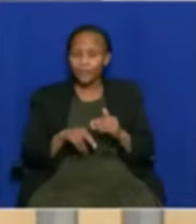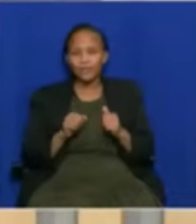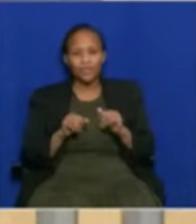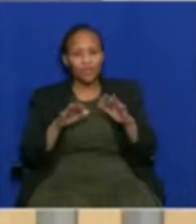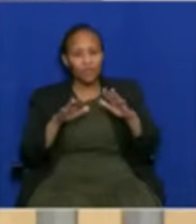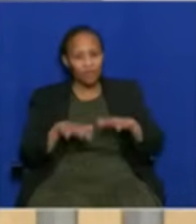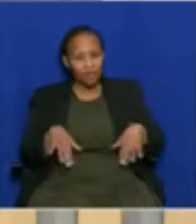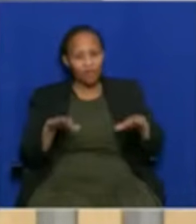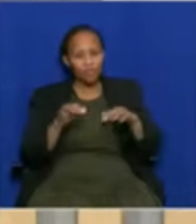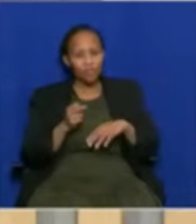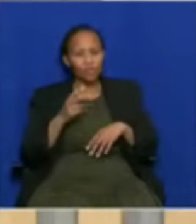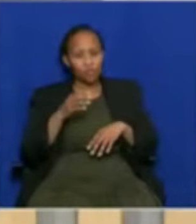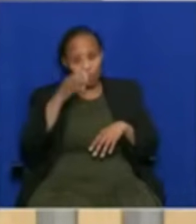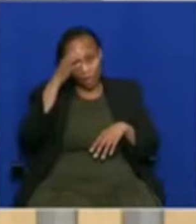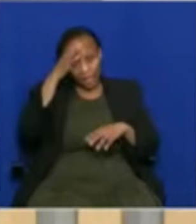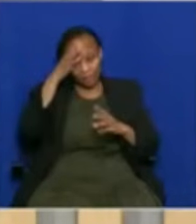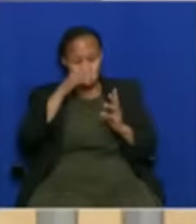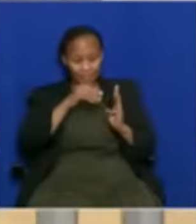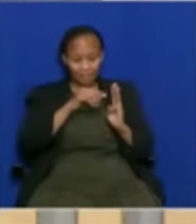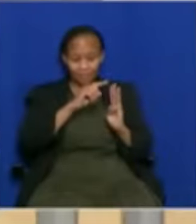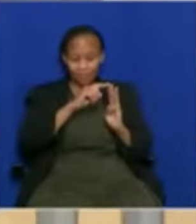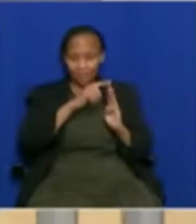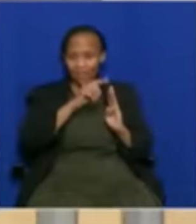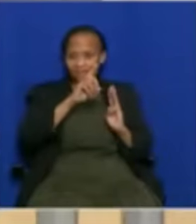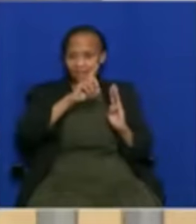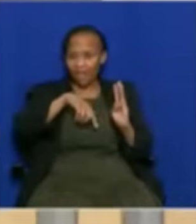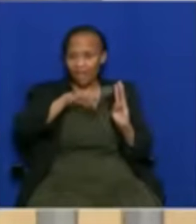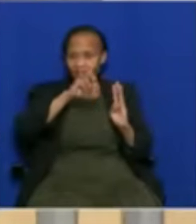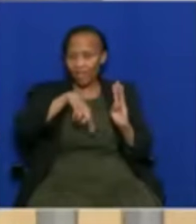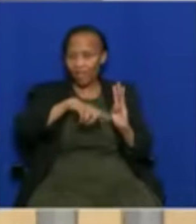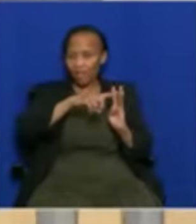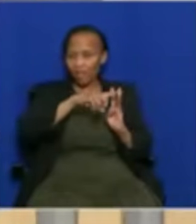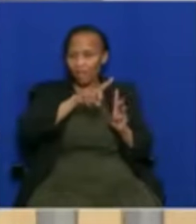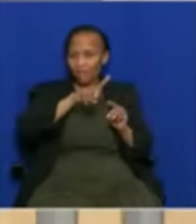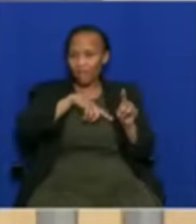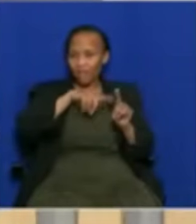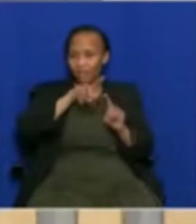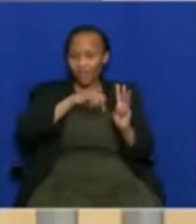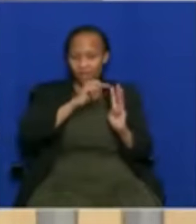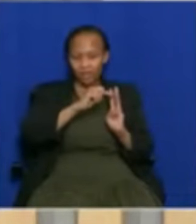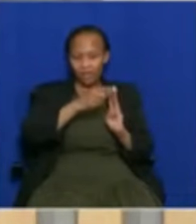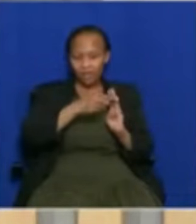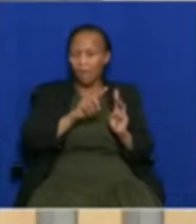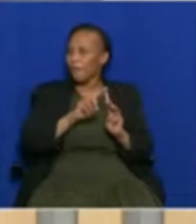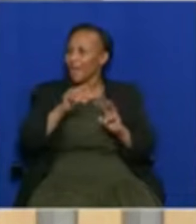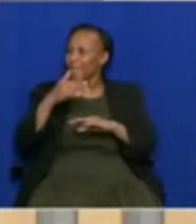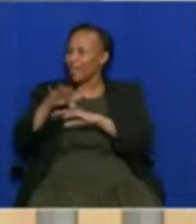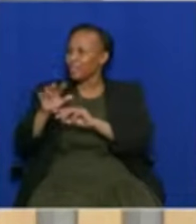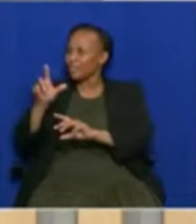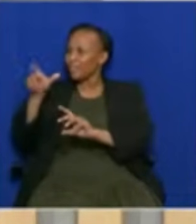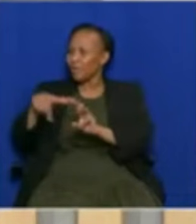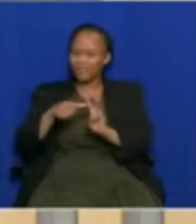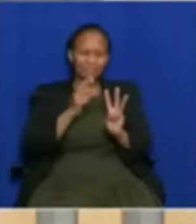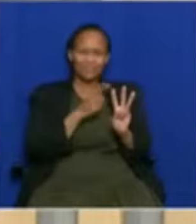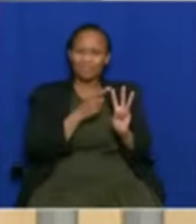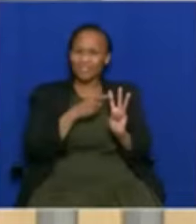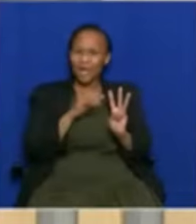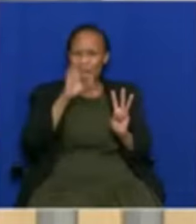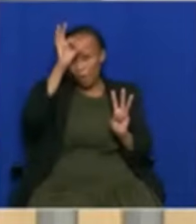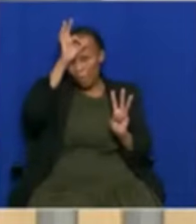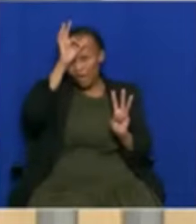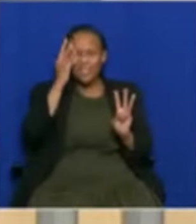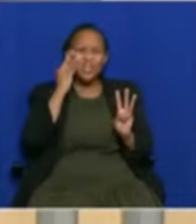interview, and a person that's coming from outside, it's not about police experience, person from coming outside the